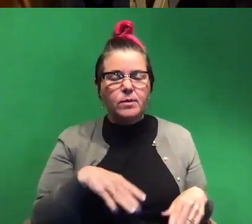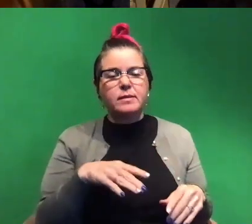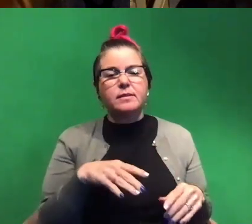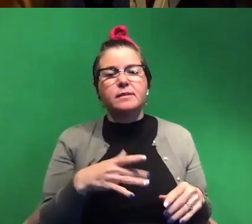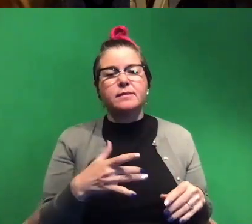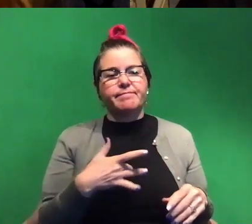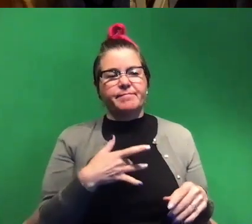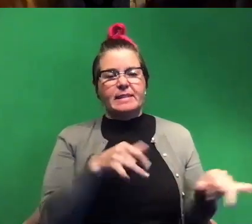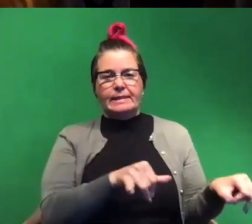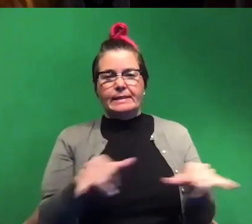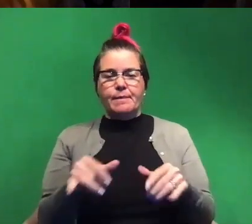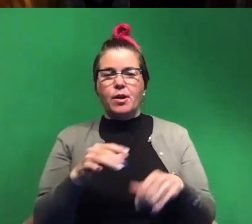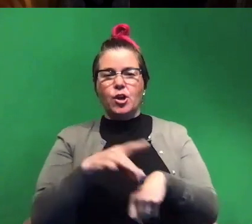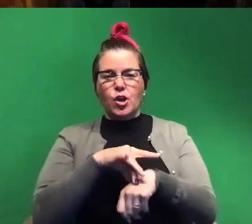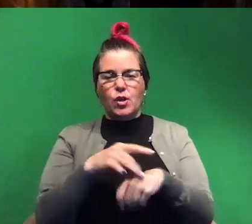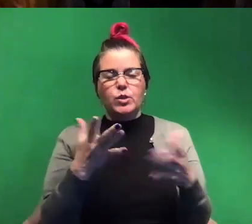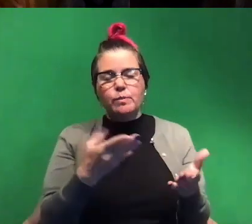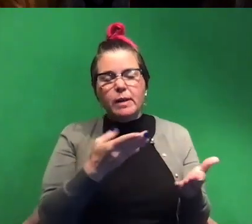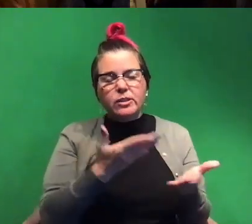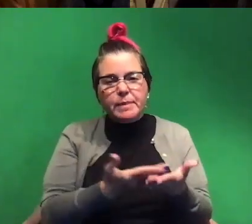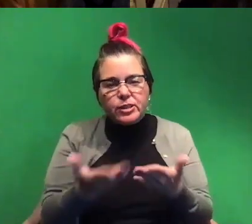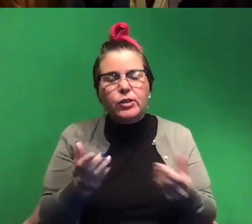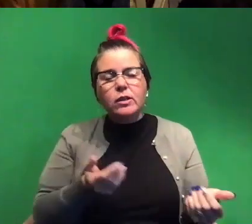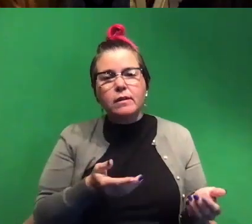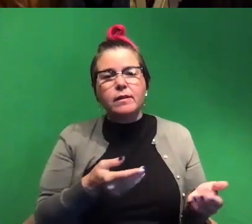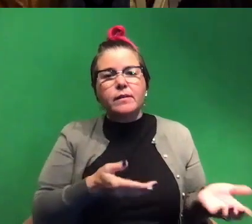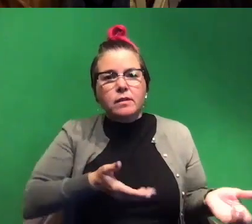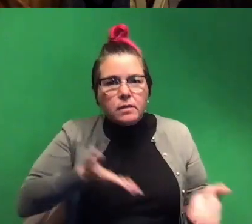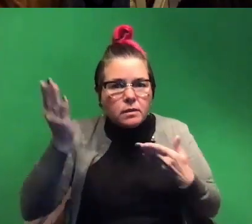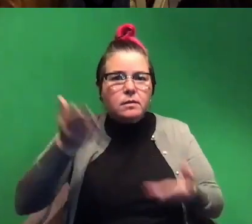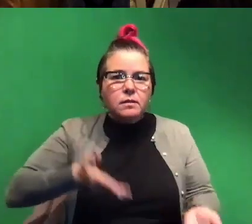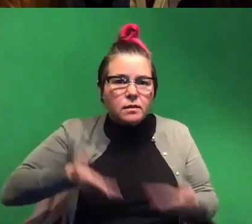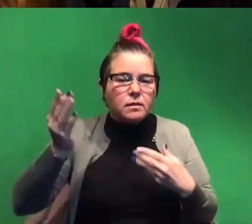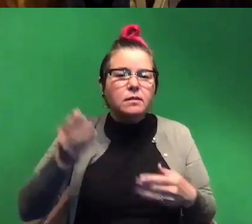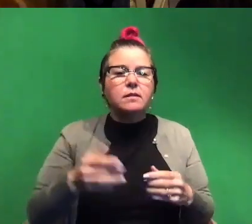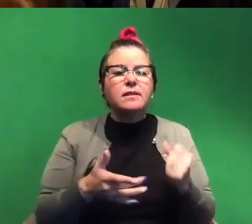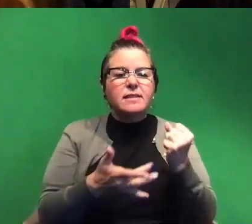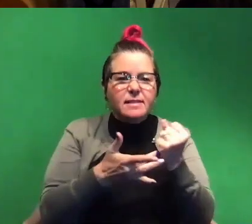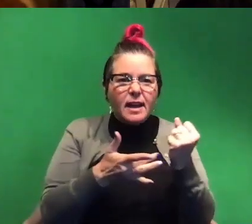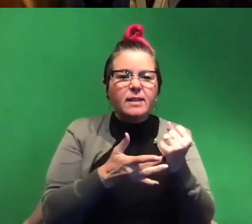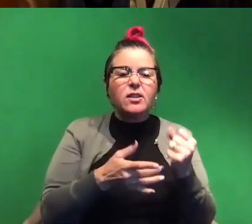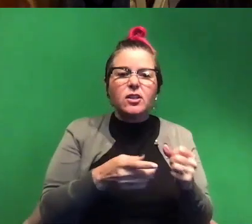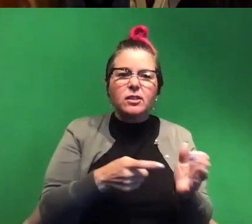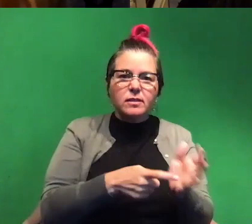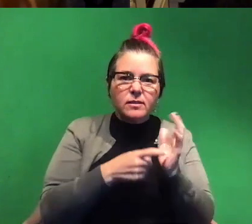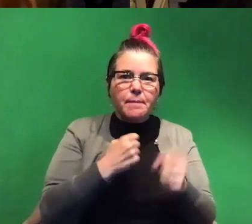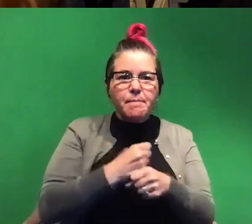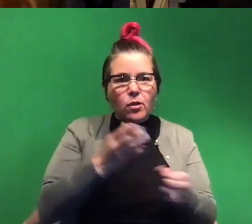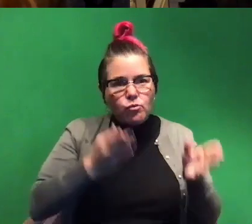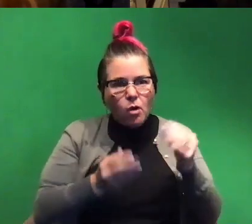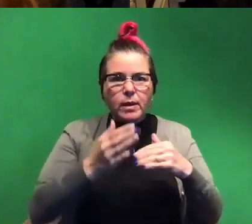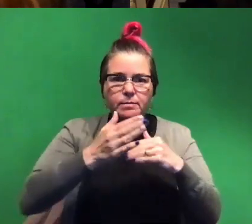do on Earth, that's just too much material and too much like technical rigor if we were to make robots do all of